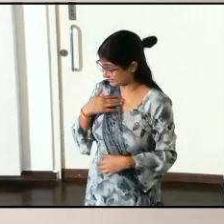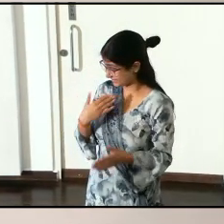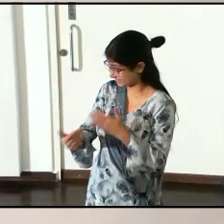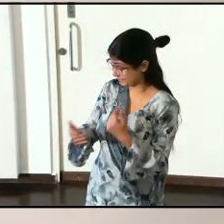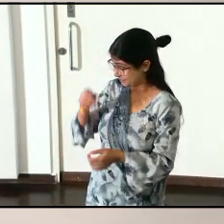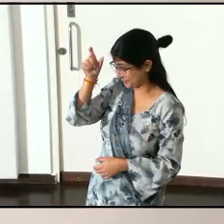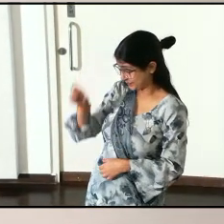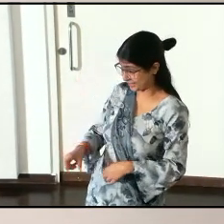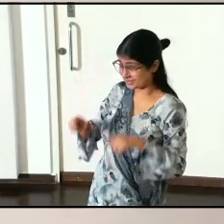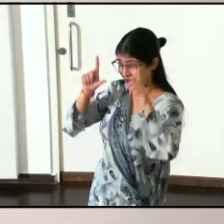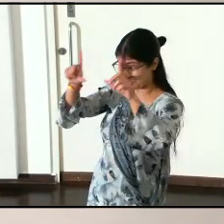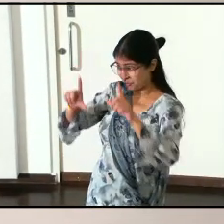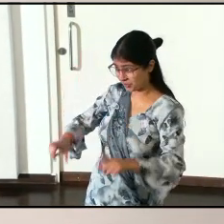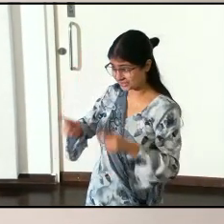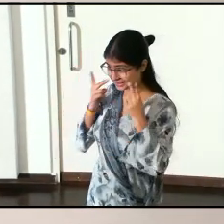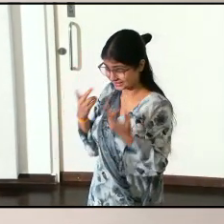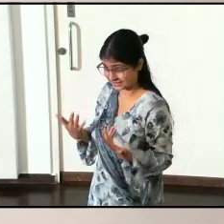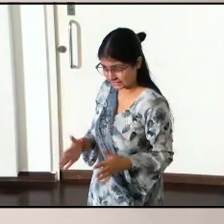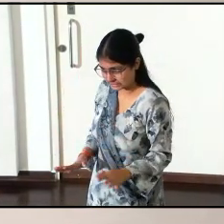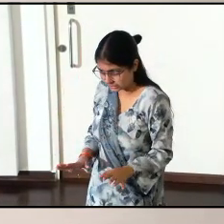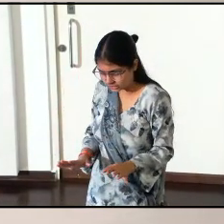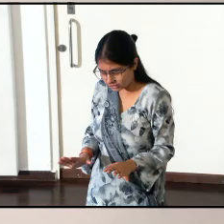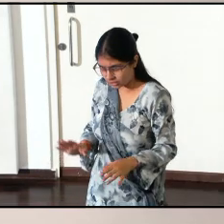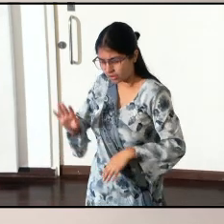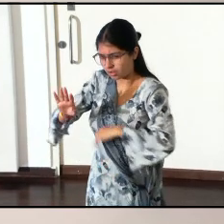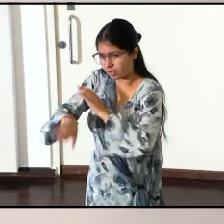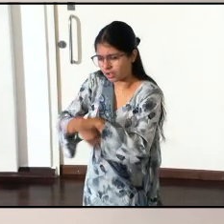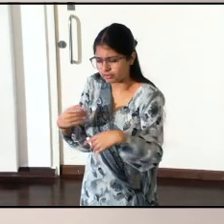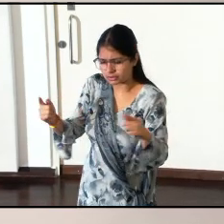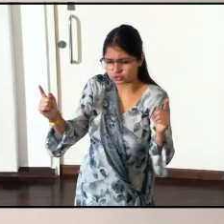has already seen the posters, taken a shot